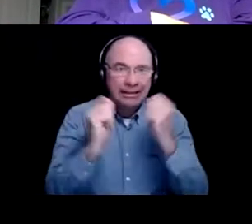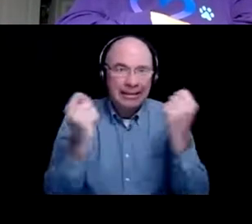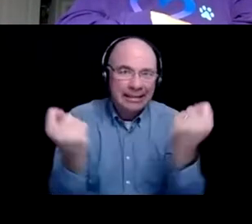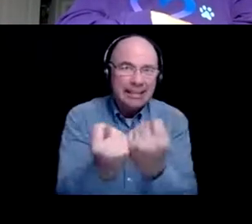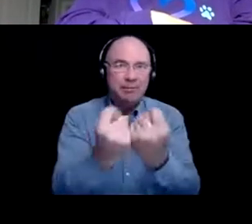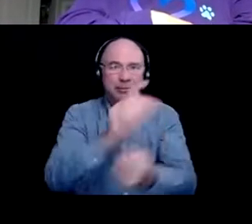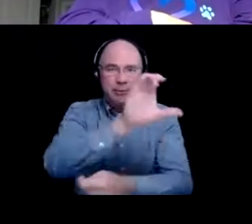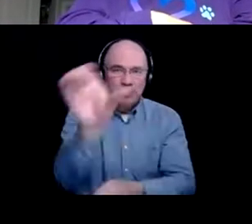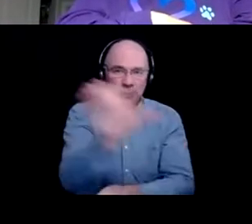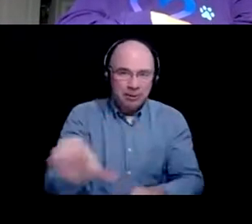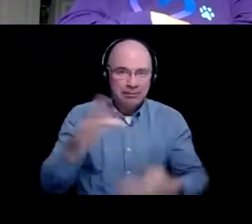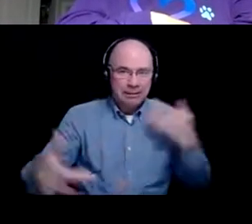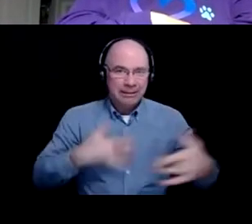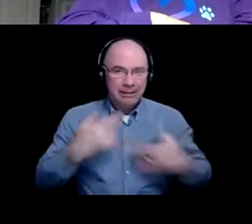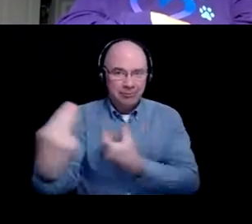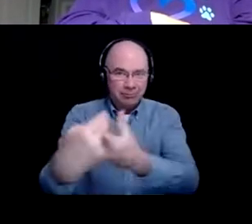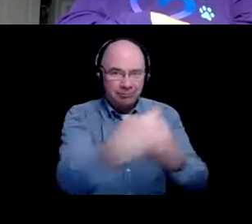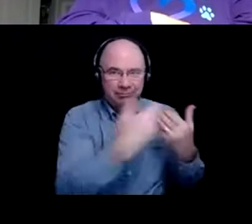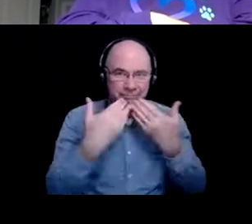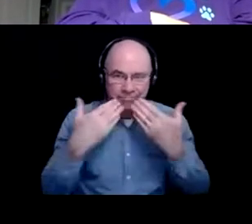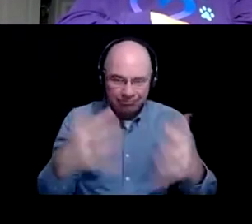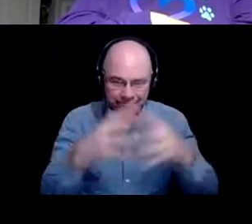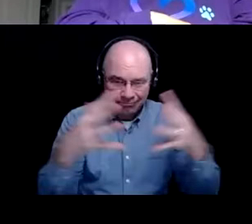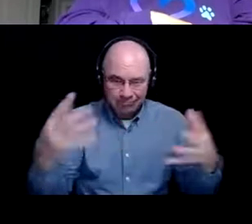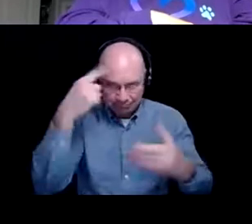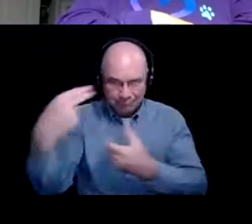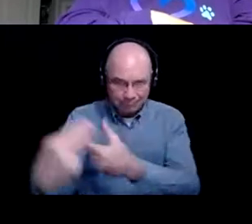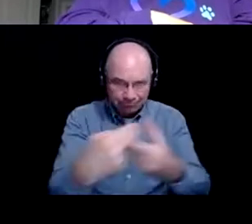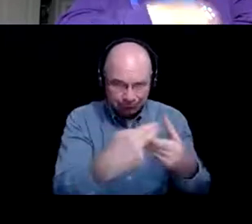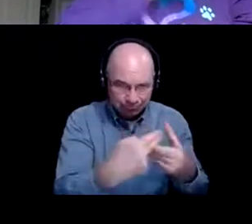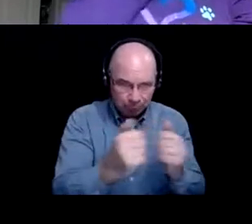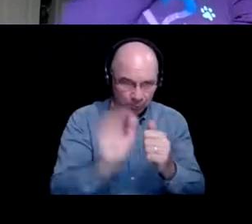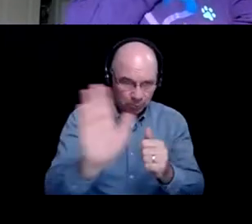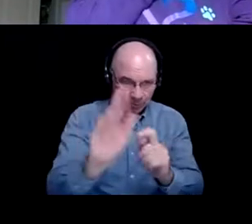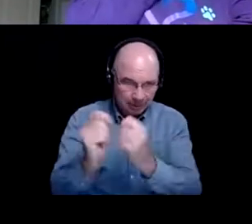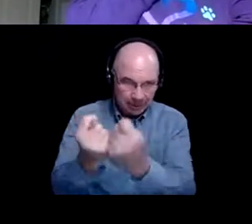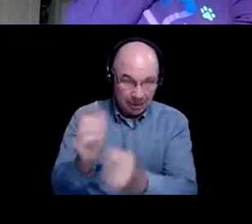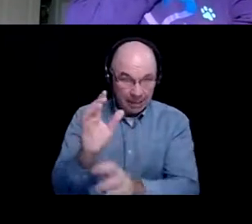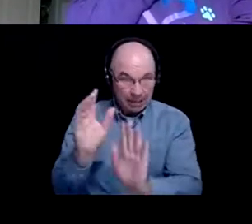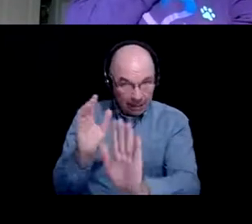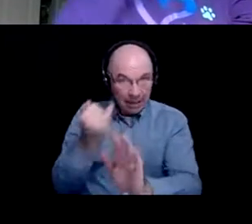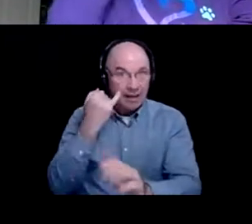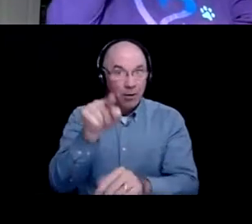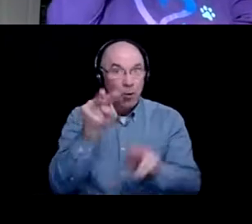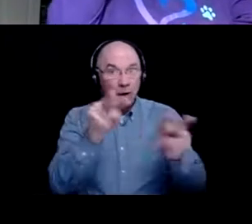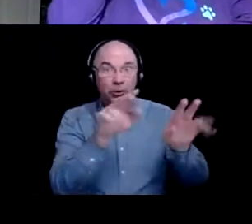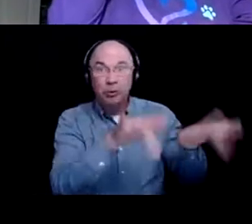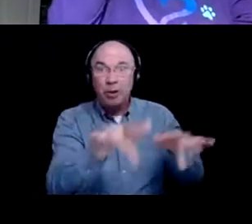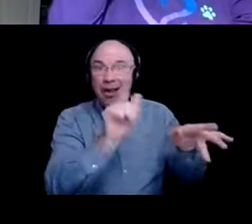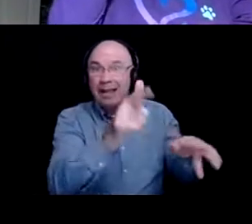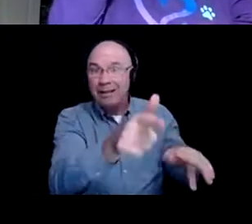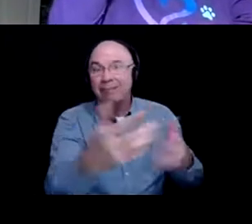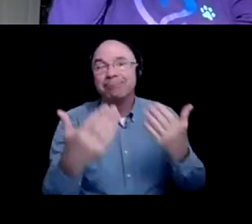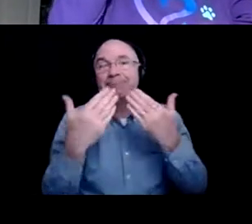Zoom. We're excited you guys are here. Thank you so much for plugging in with your team. And if you are watching the recording, thank you